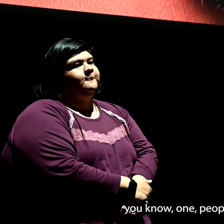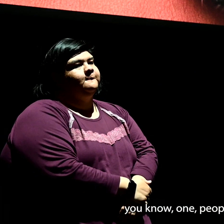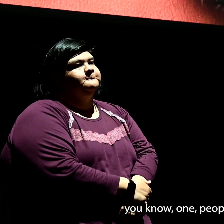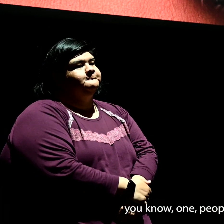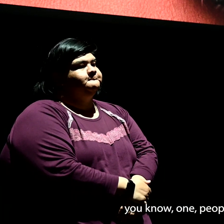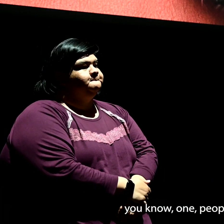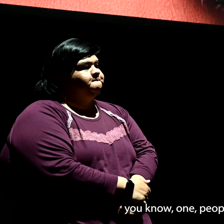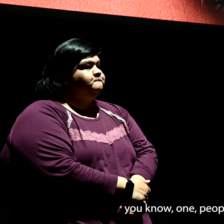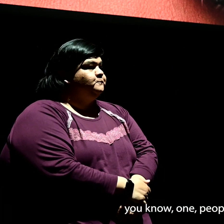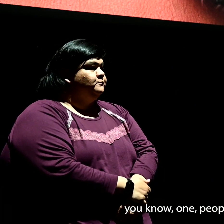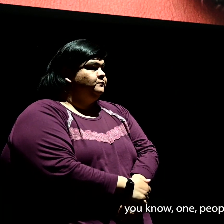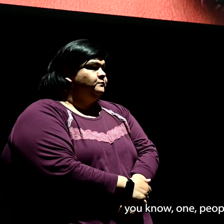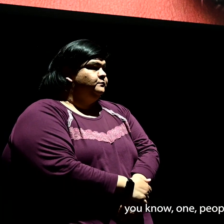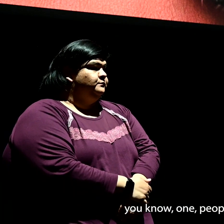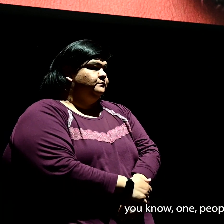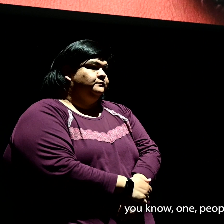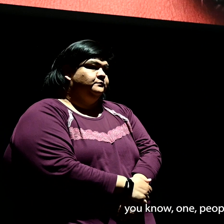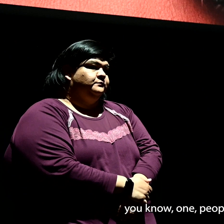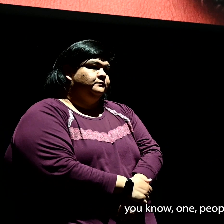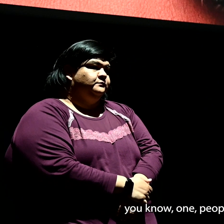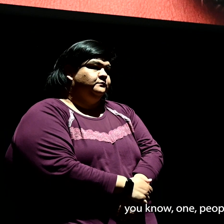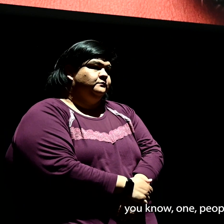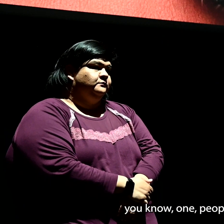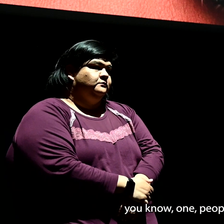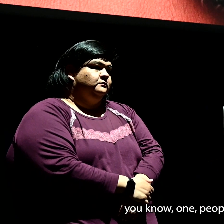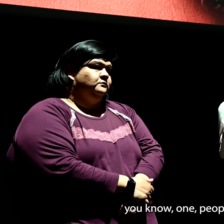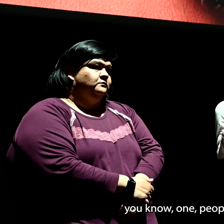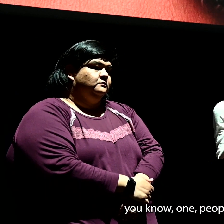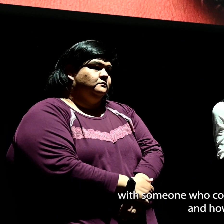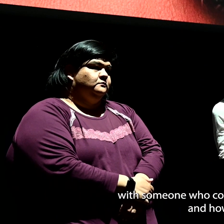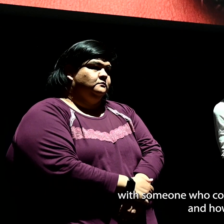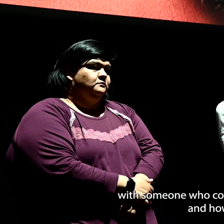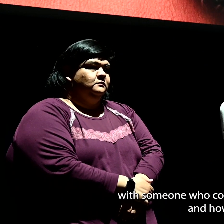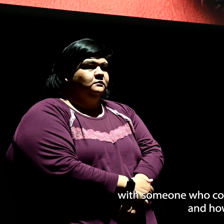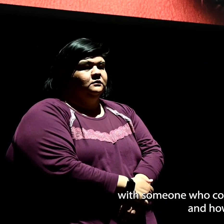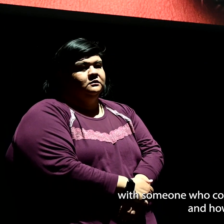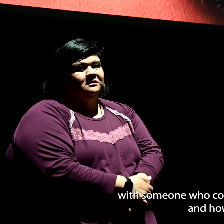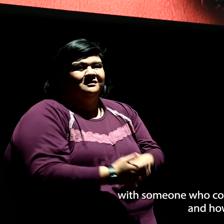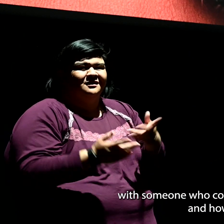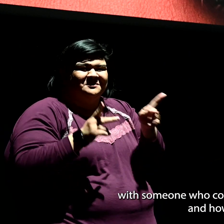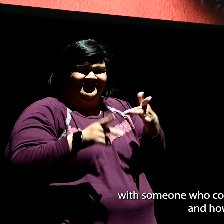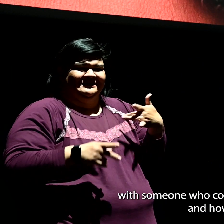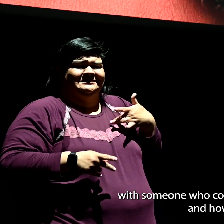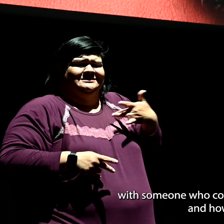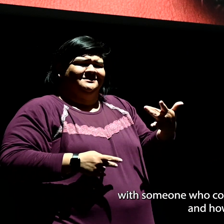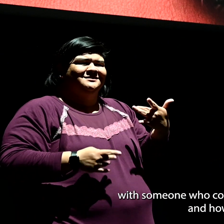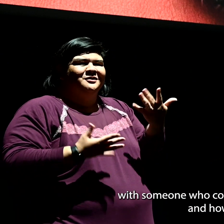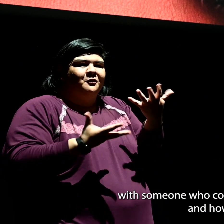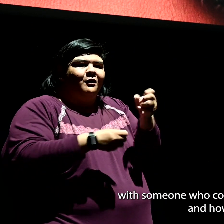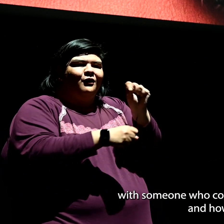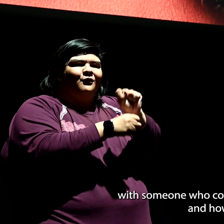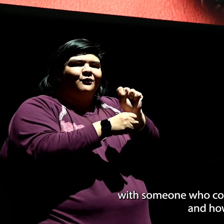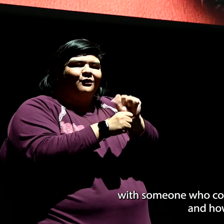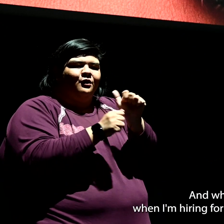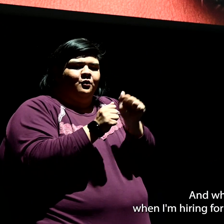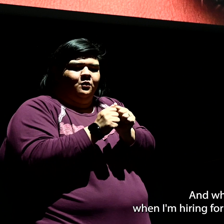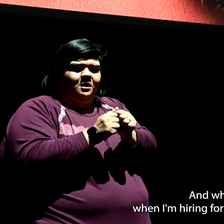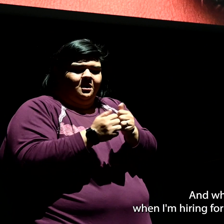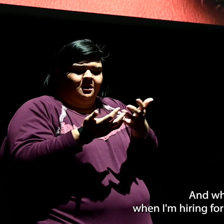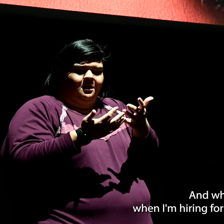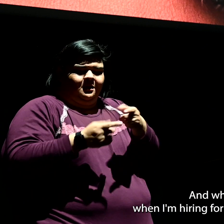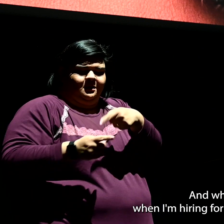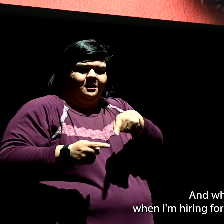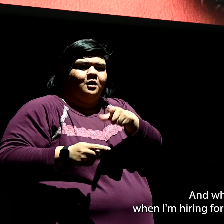you know, one, people want to work with someone who complements who they are and how they are.